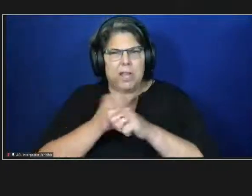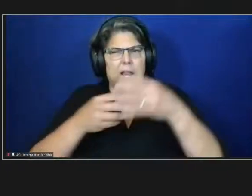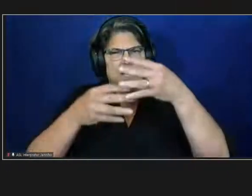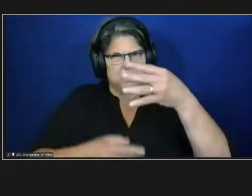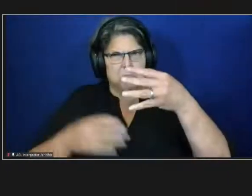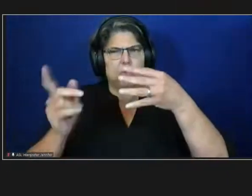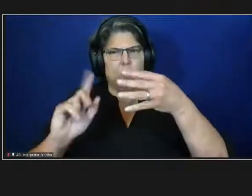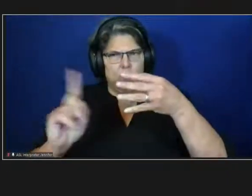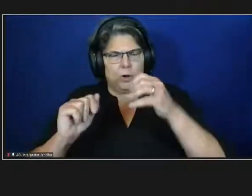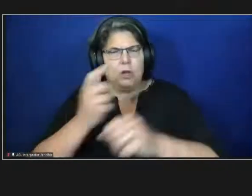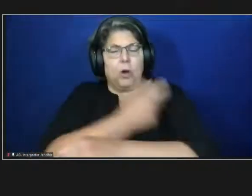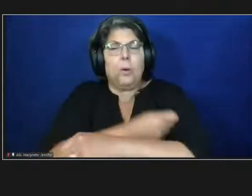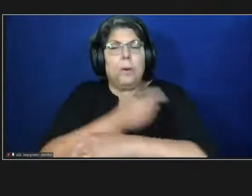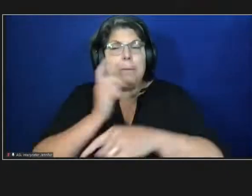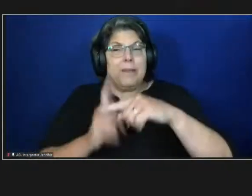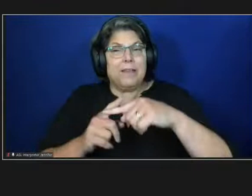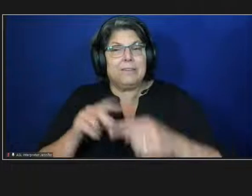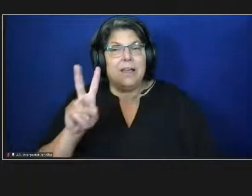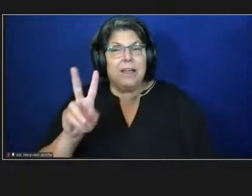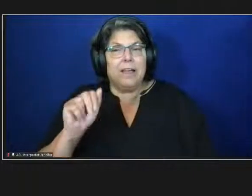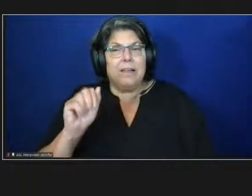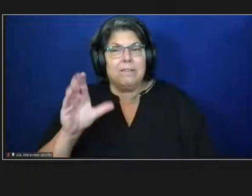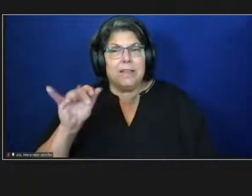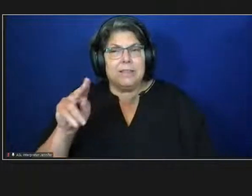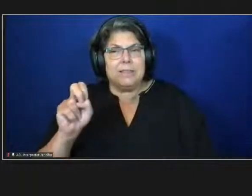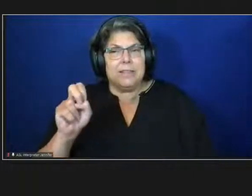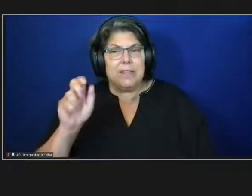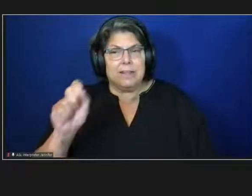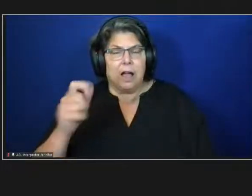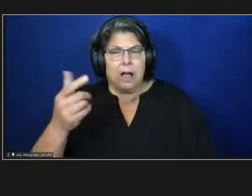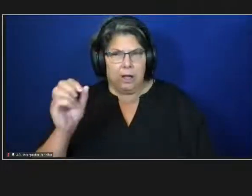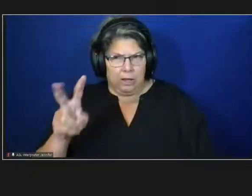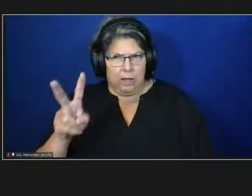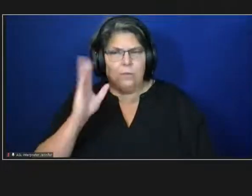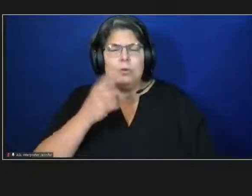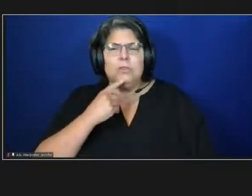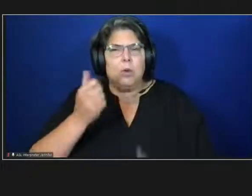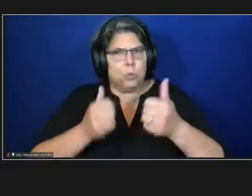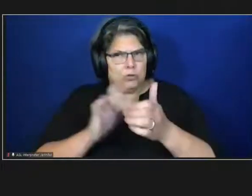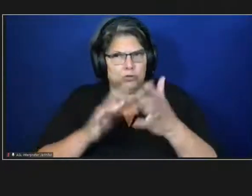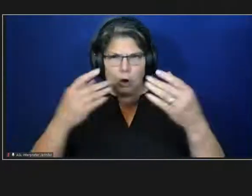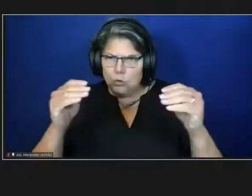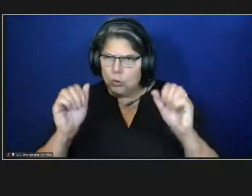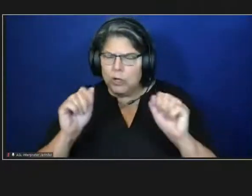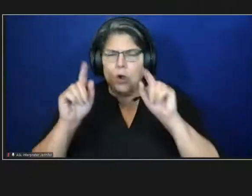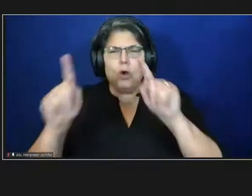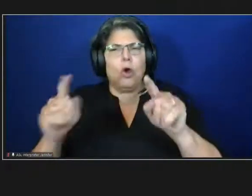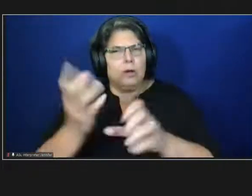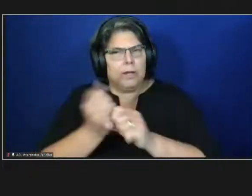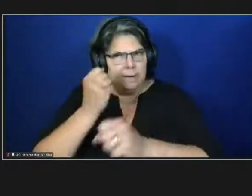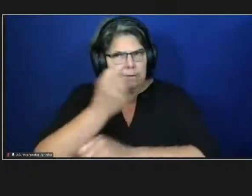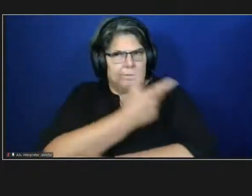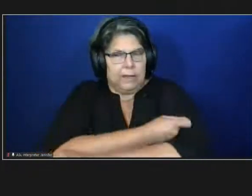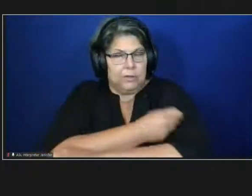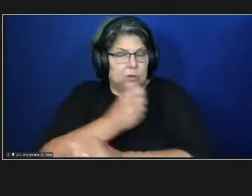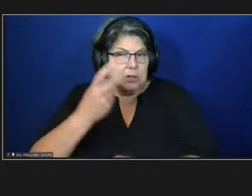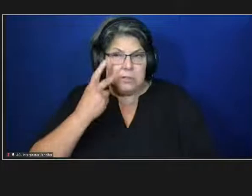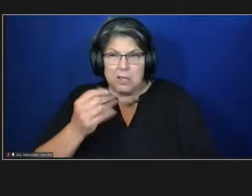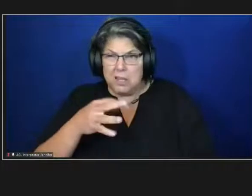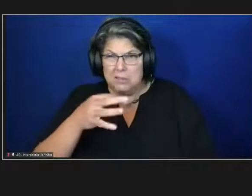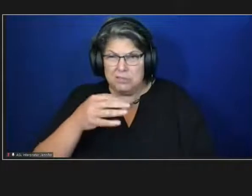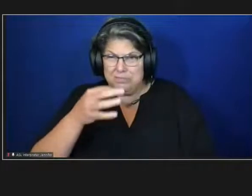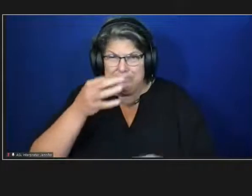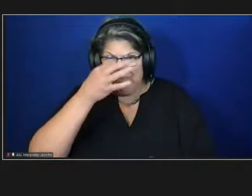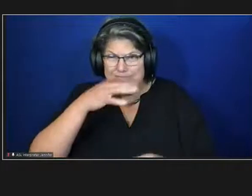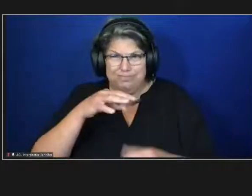have every pharmacy that has a COVID-19 vaccine available. And you can see if the pharmacy right down the street from you